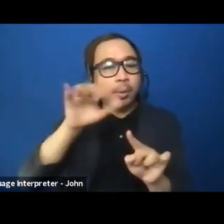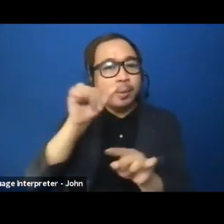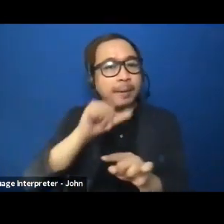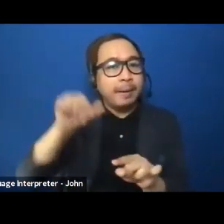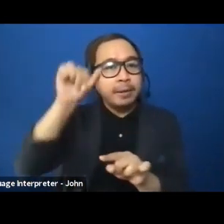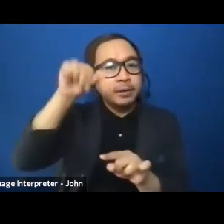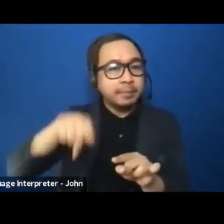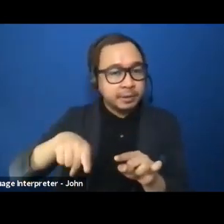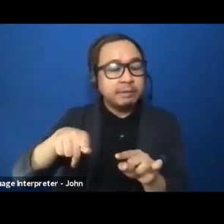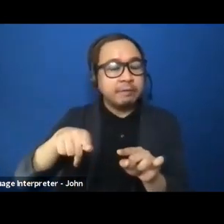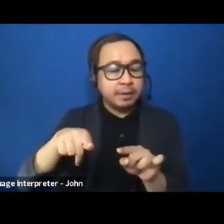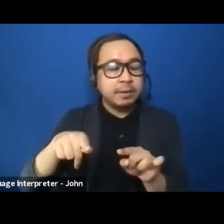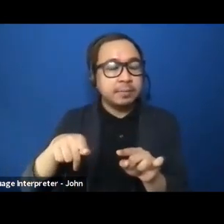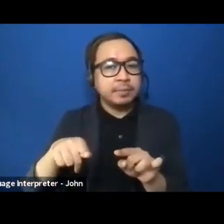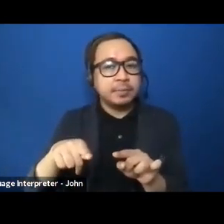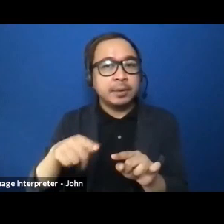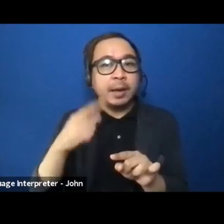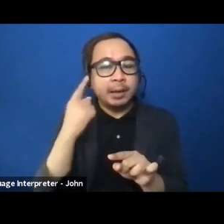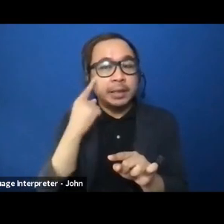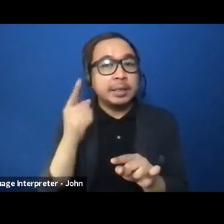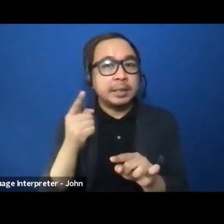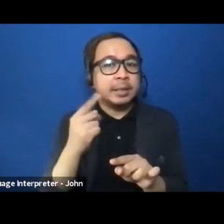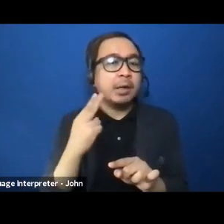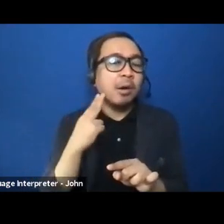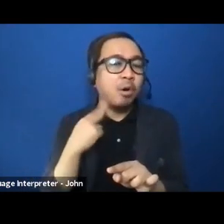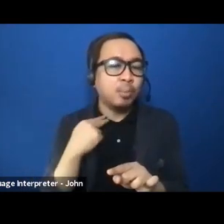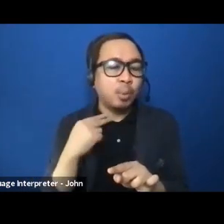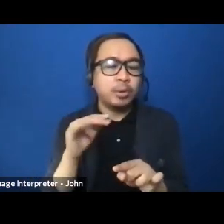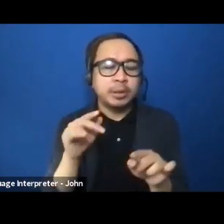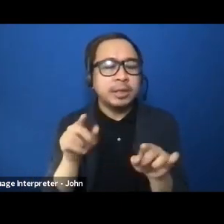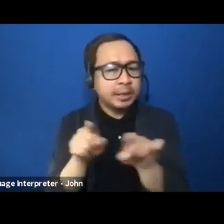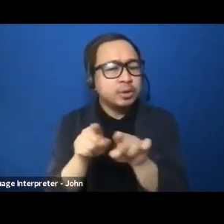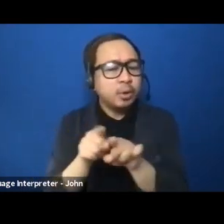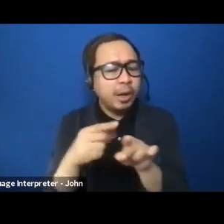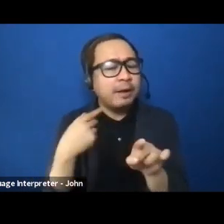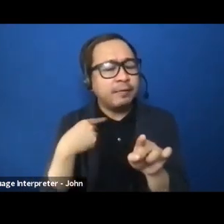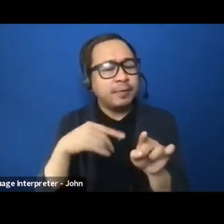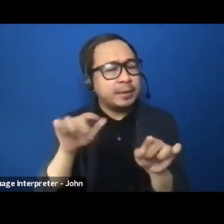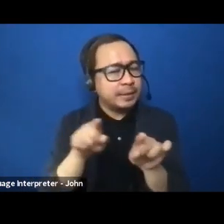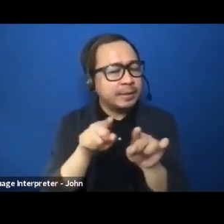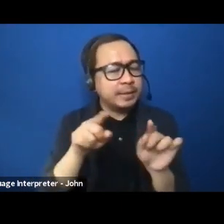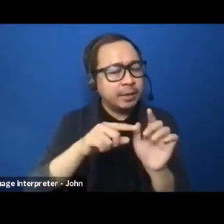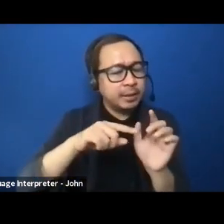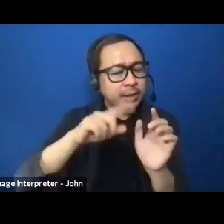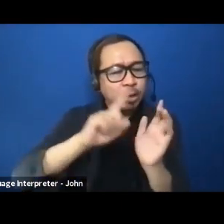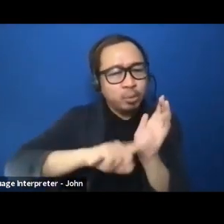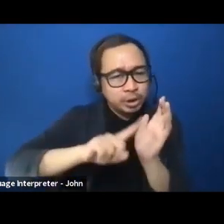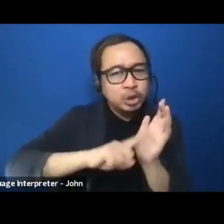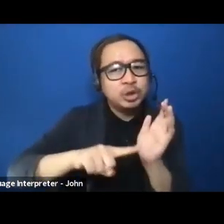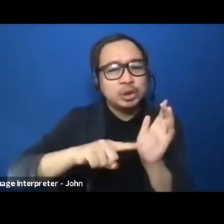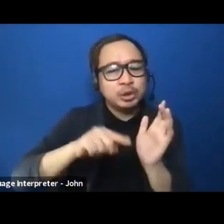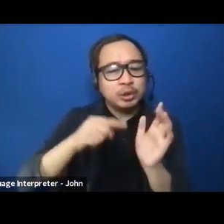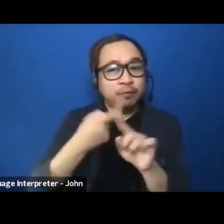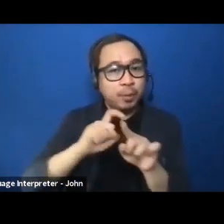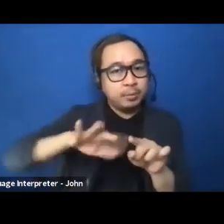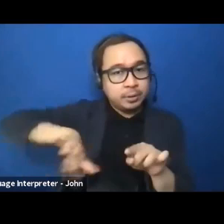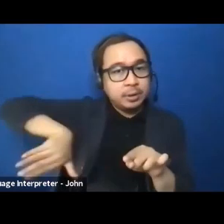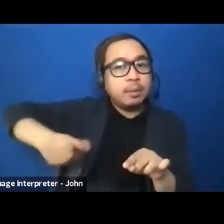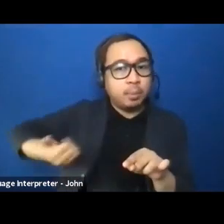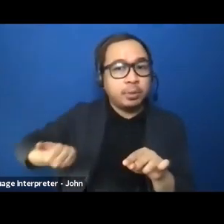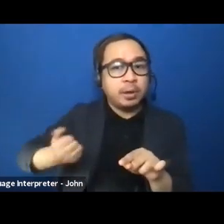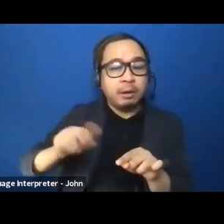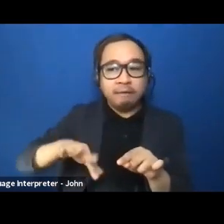did almost a similar study with yours, and in Cambodia, we found the same, that